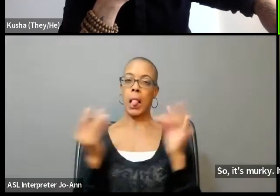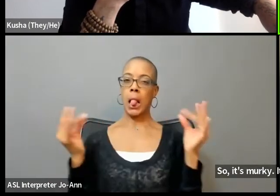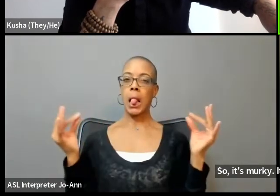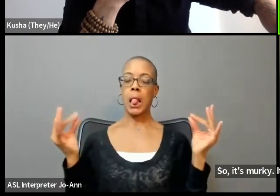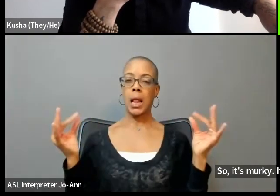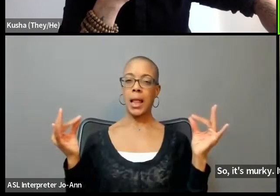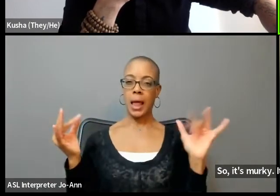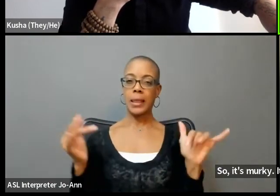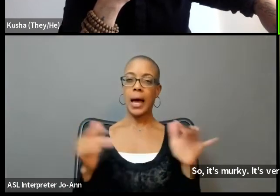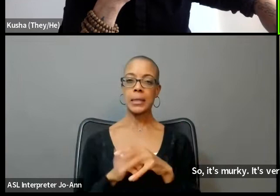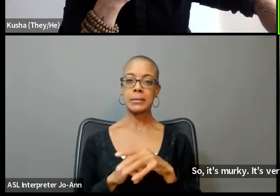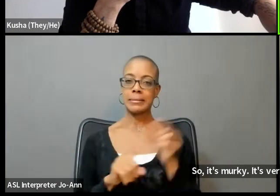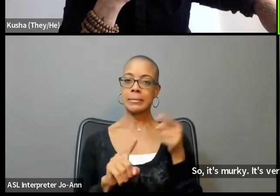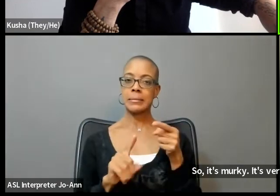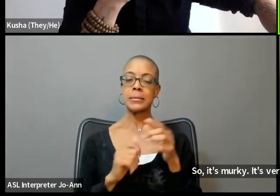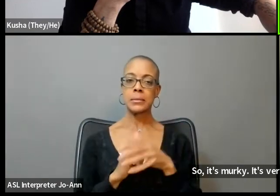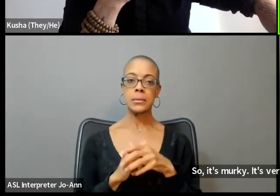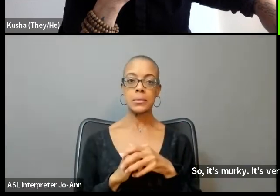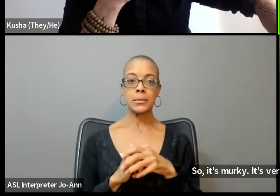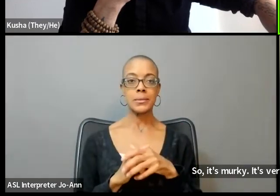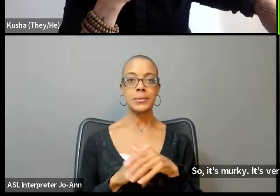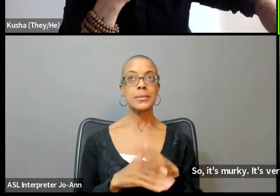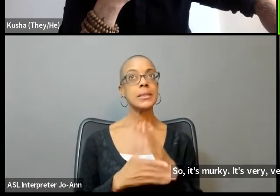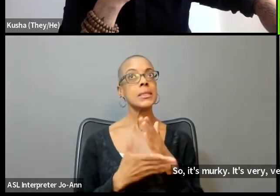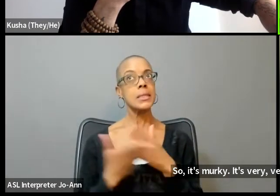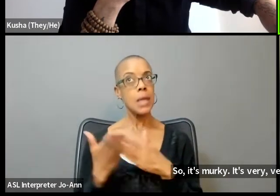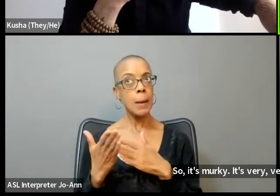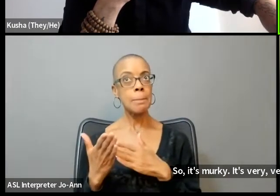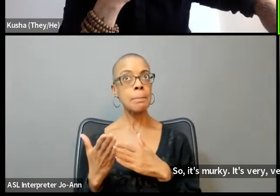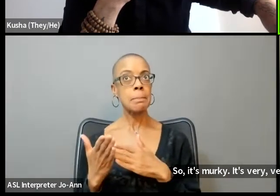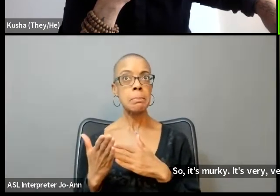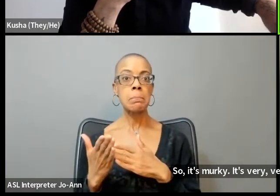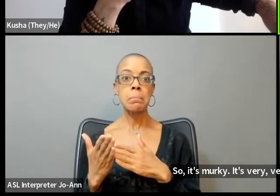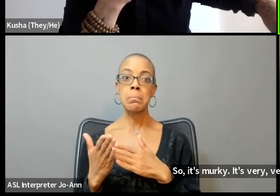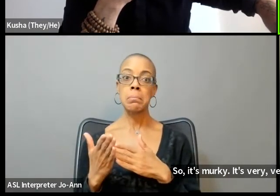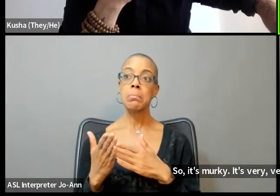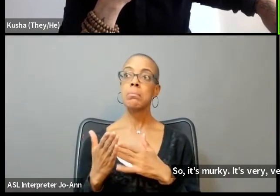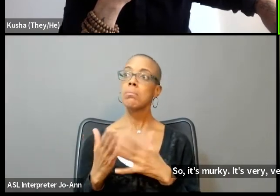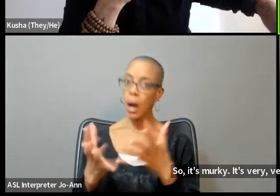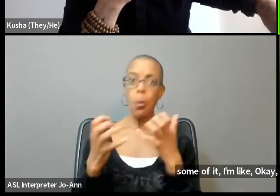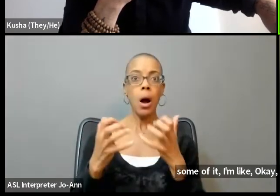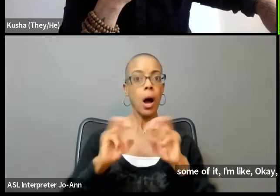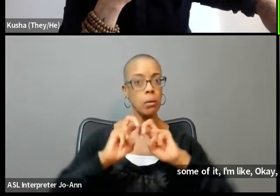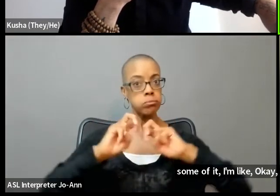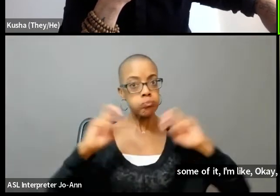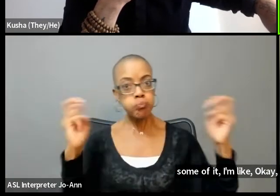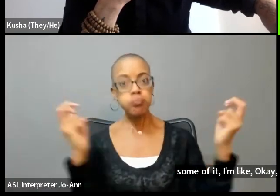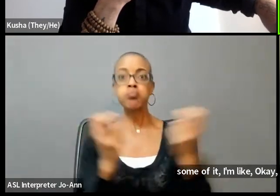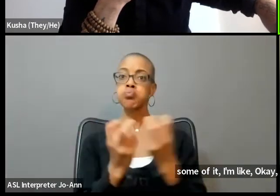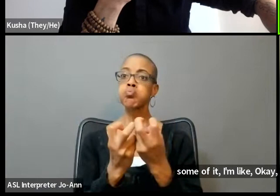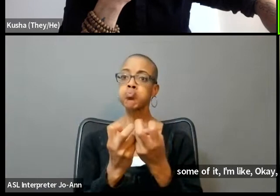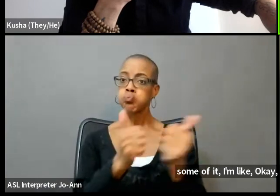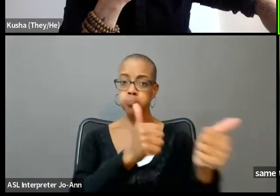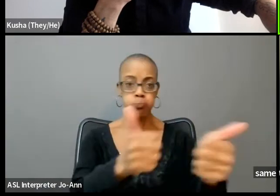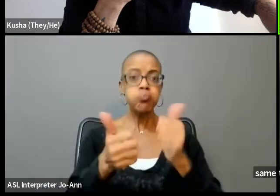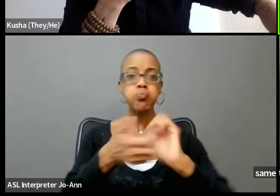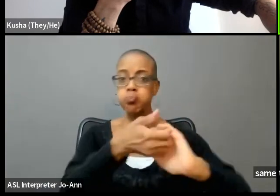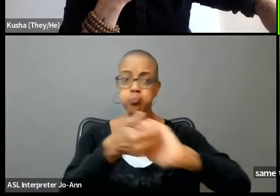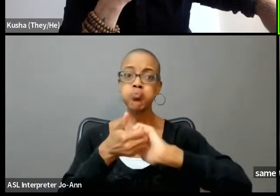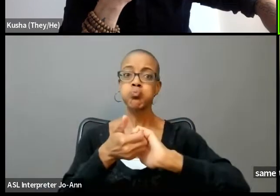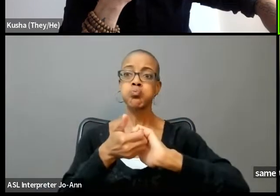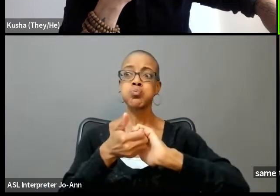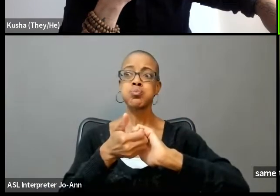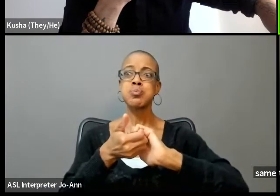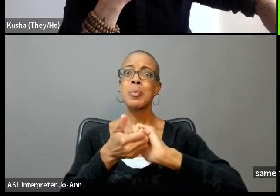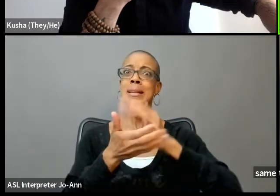And some of it, I'm like, okay, I want us all to be at the same table. Other things, I'm like, okay, can't we